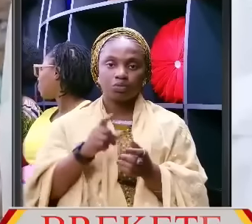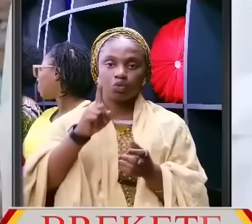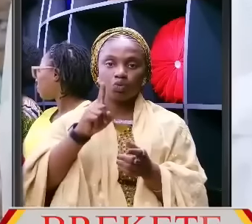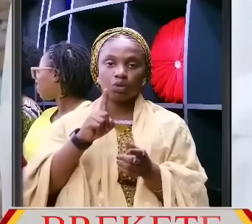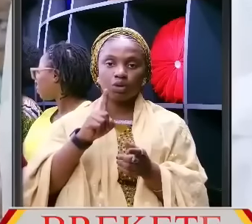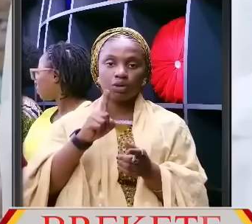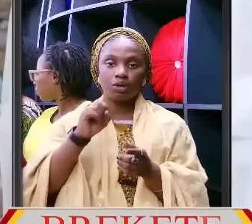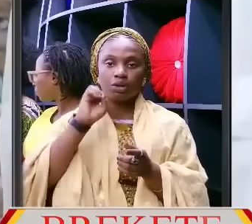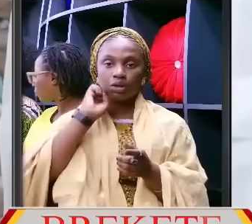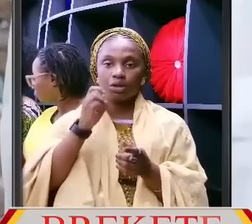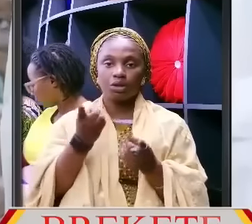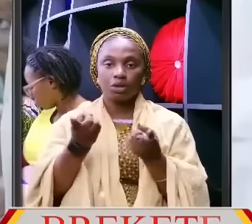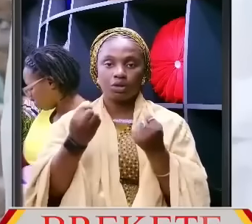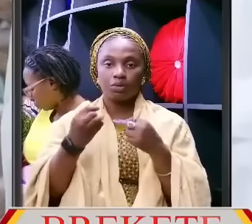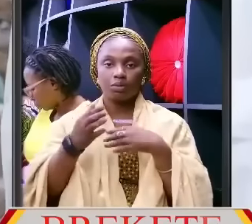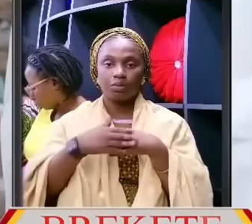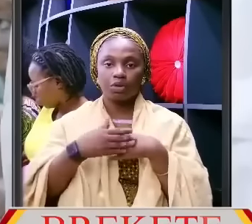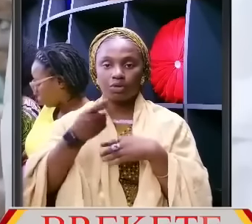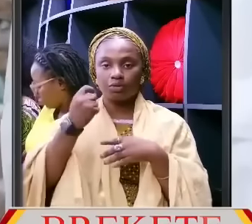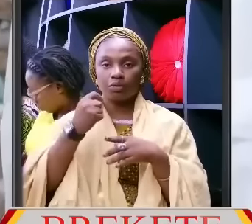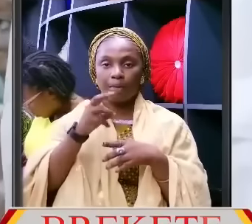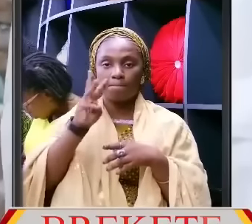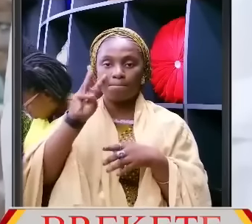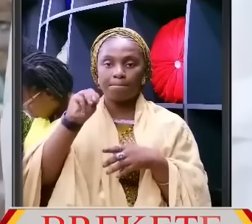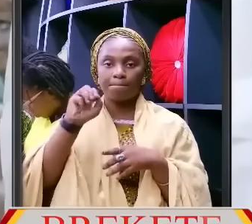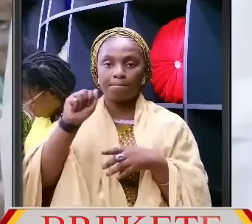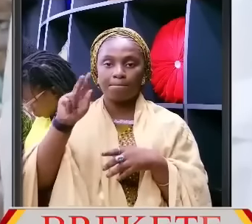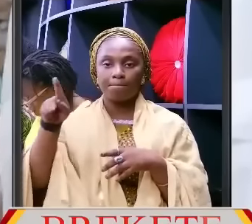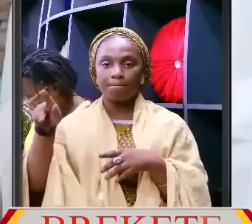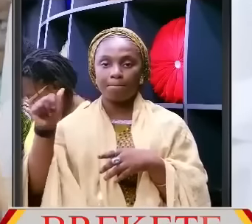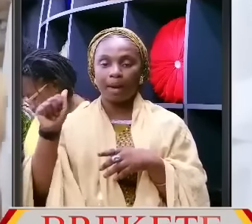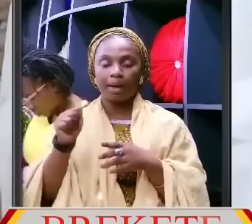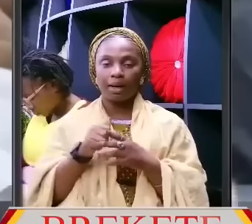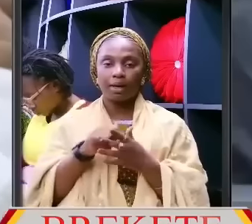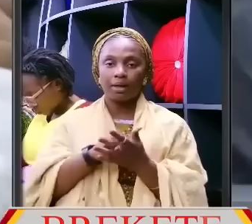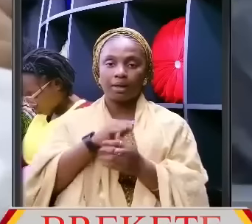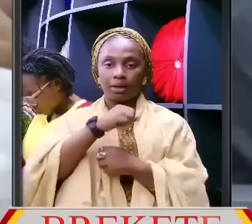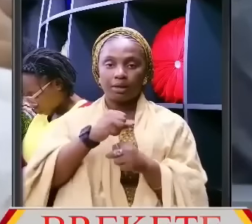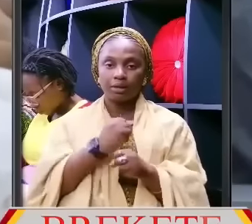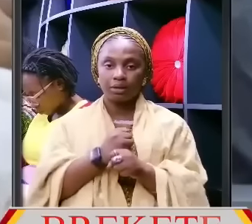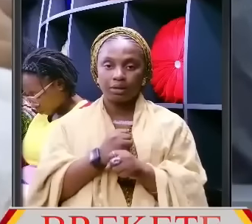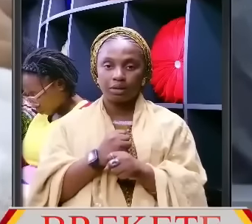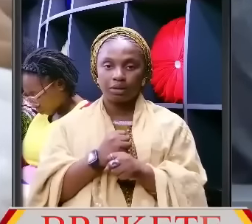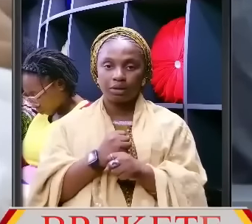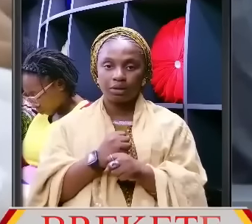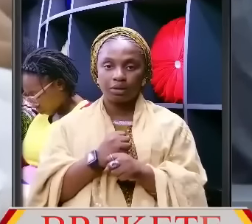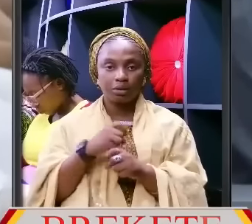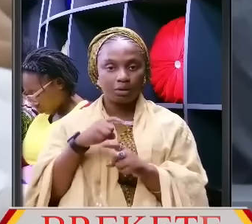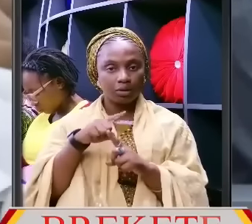When you return from Makka that year. So our senior brother, not Abuja.